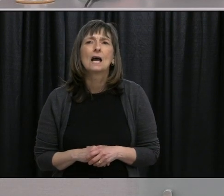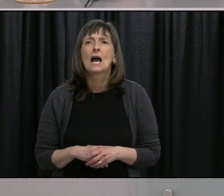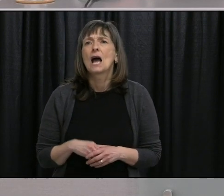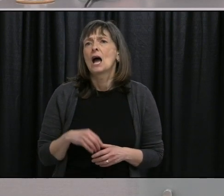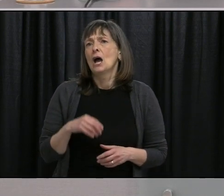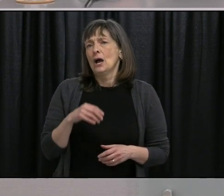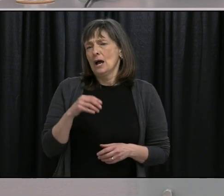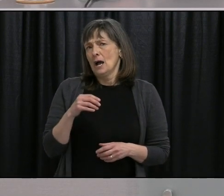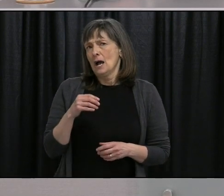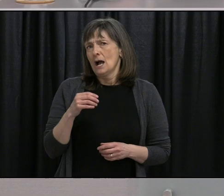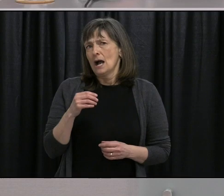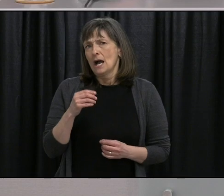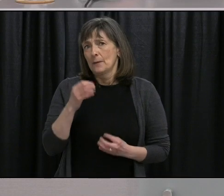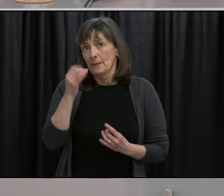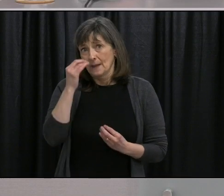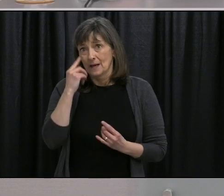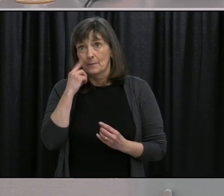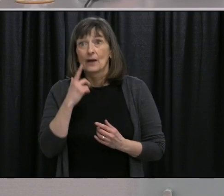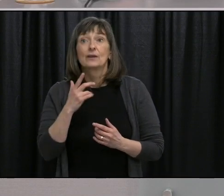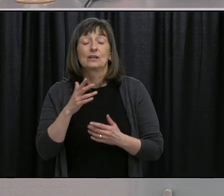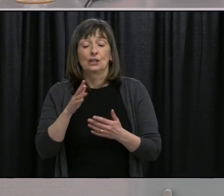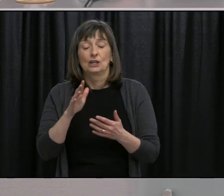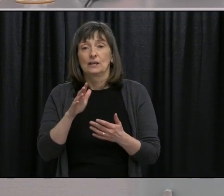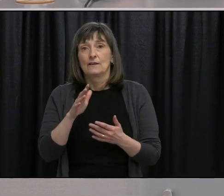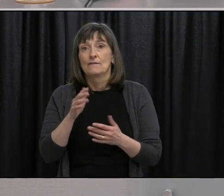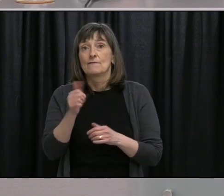fall of 2020 because of the new format of learning.